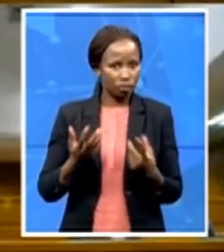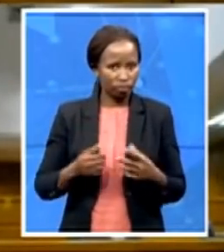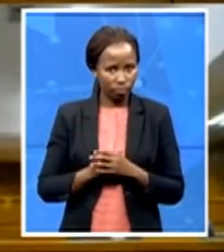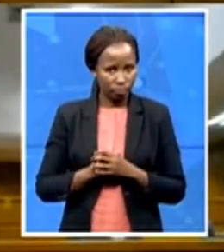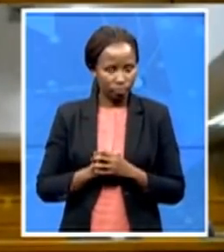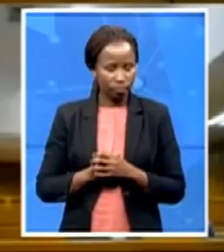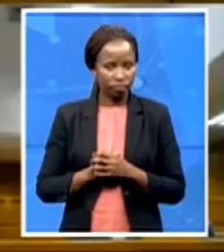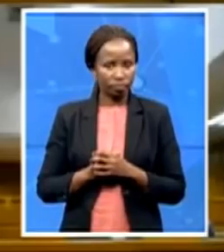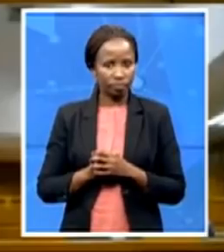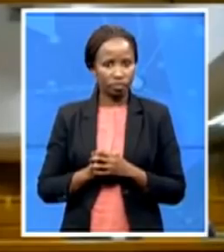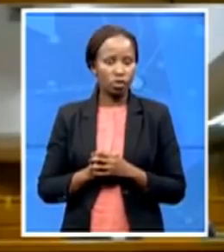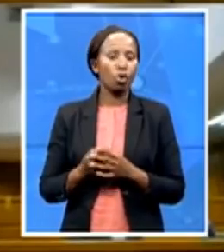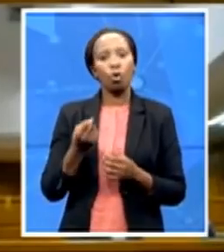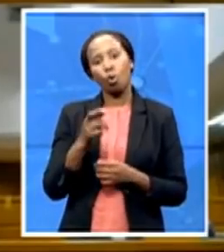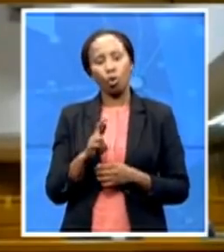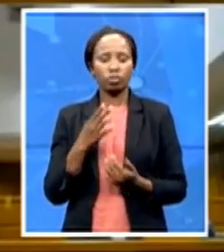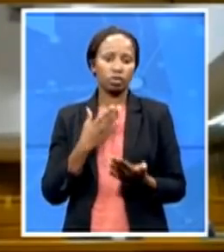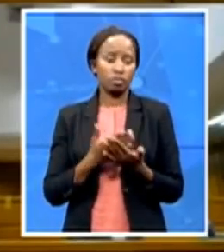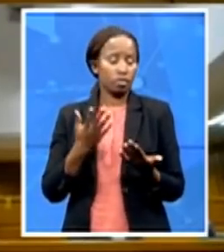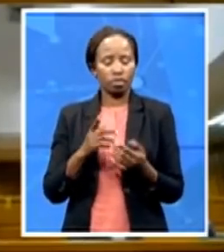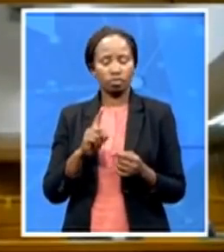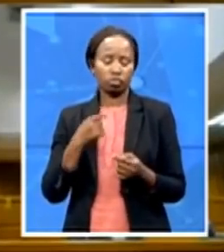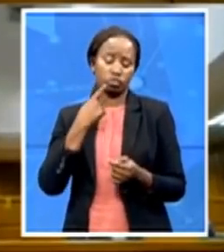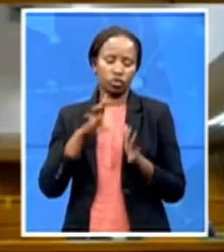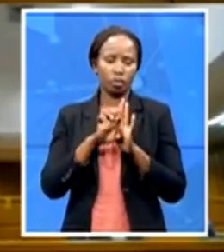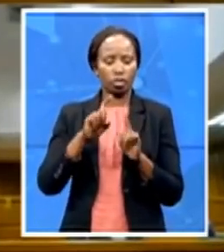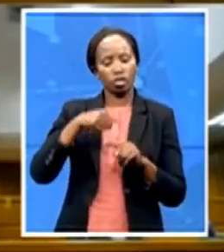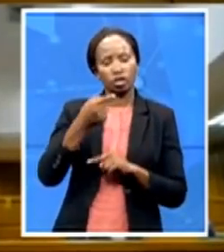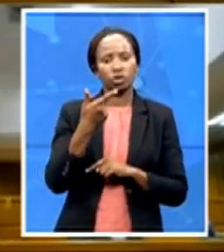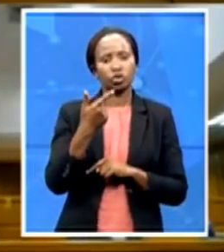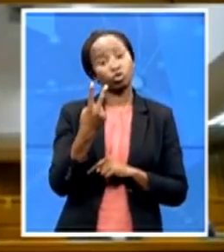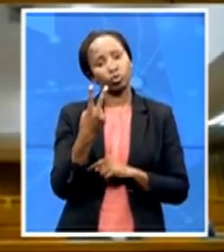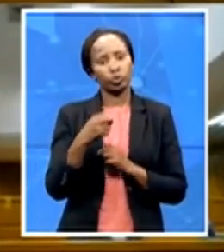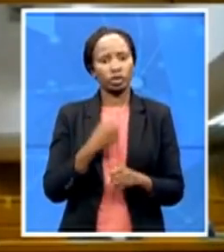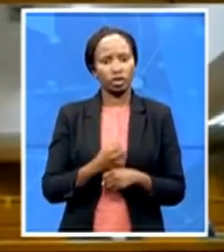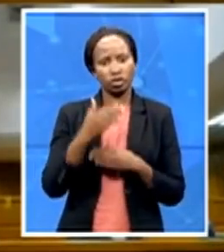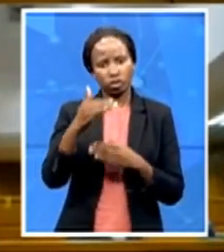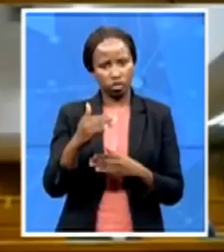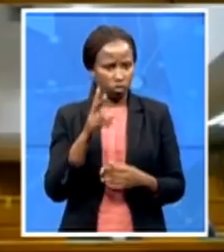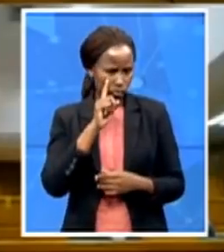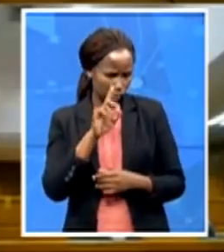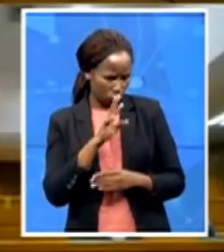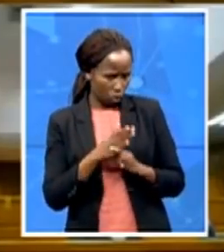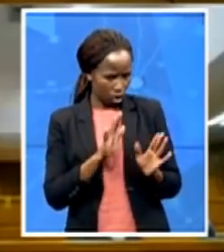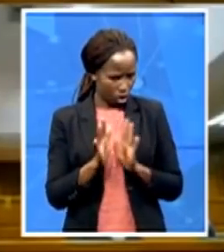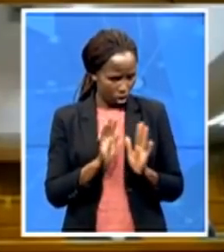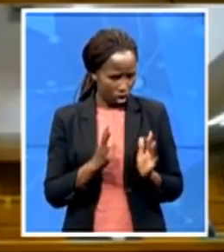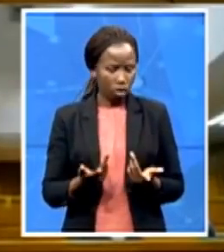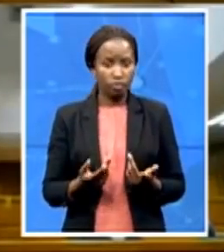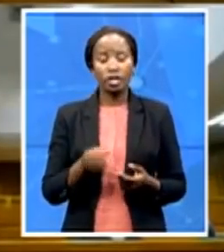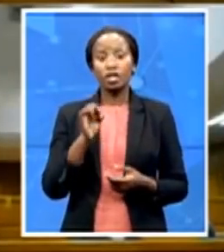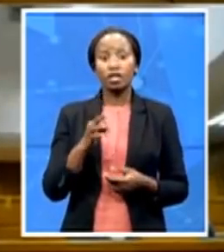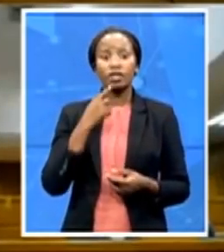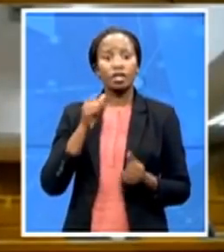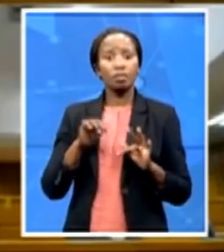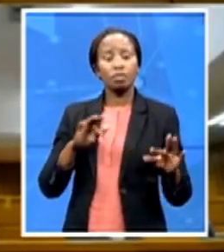years. If in such circumstances the public protector doesn't request the Assembly's permission to vacate their office